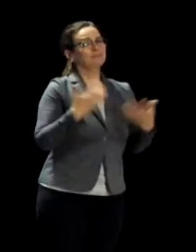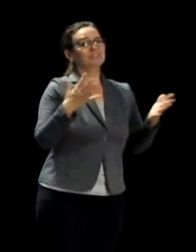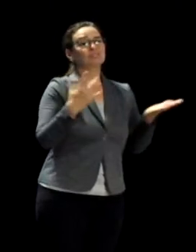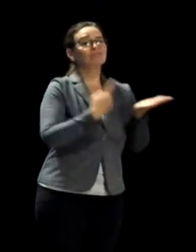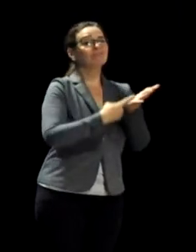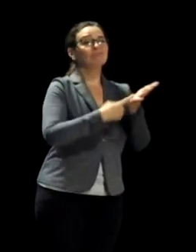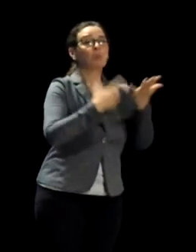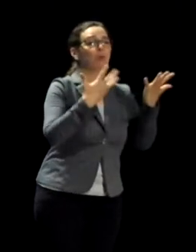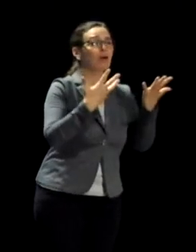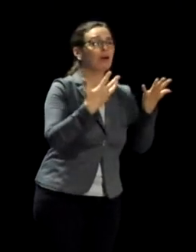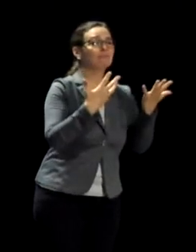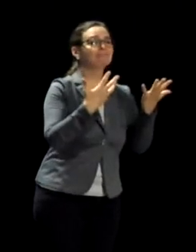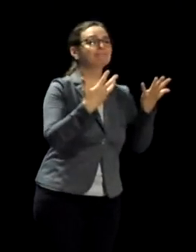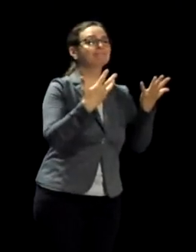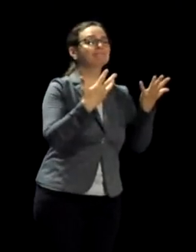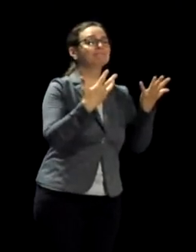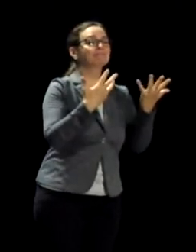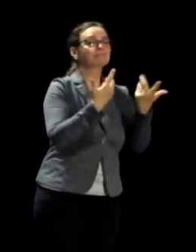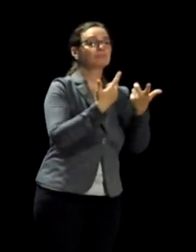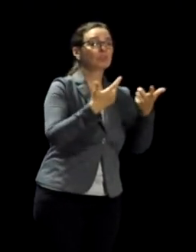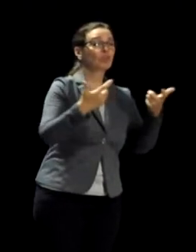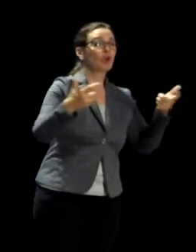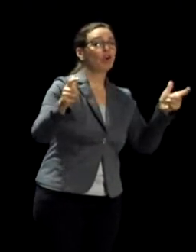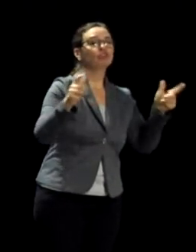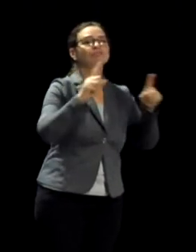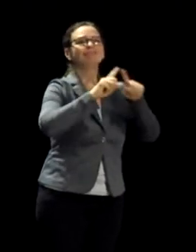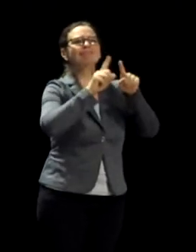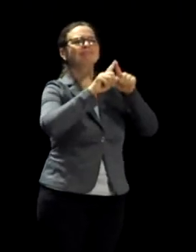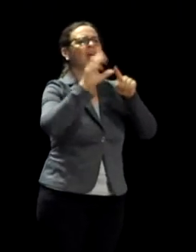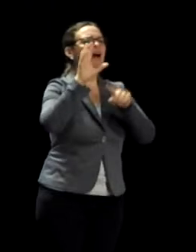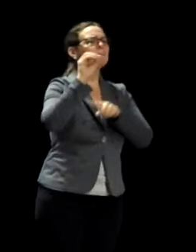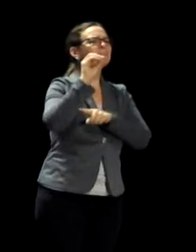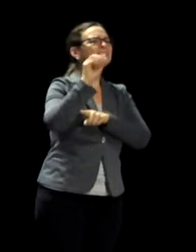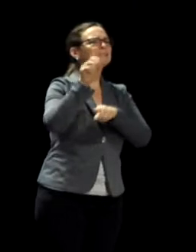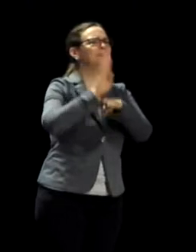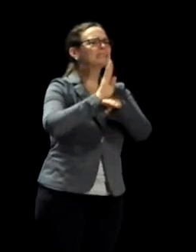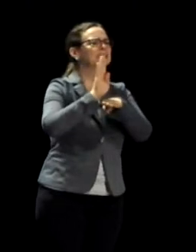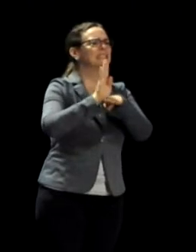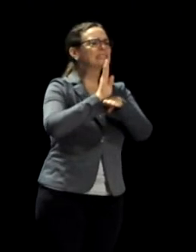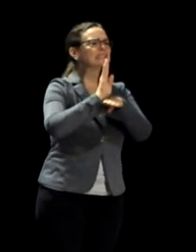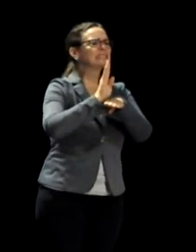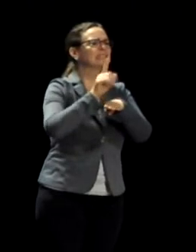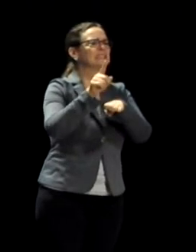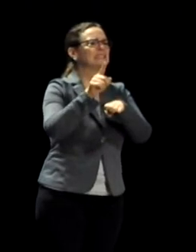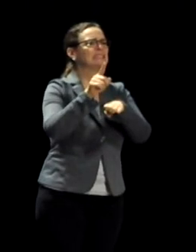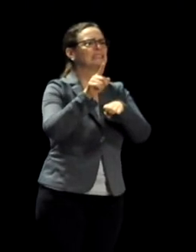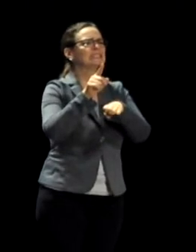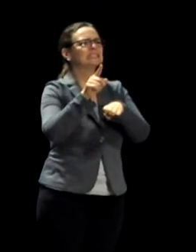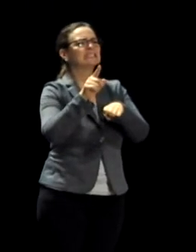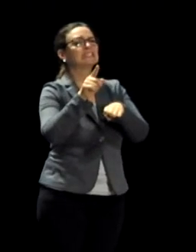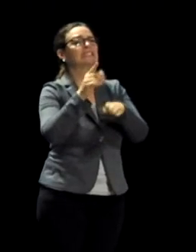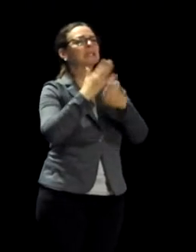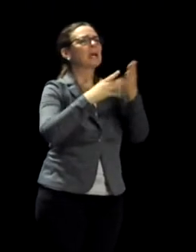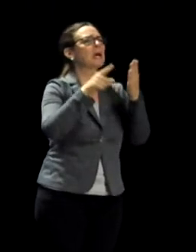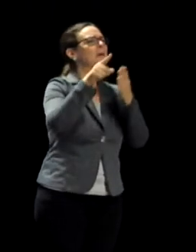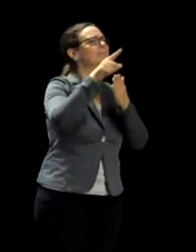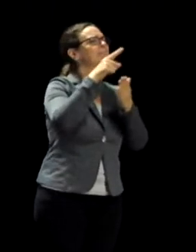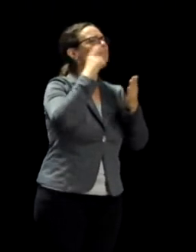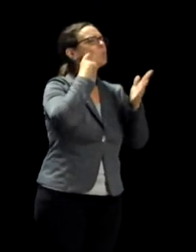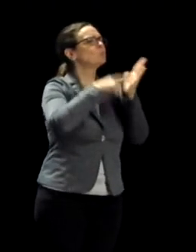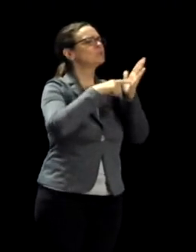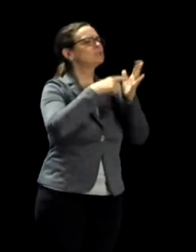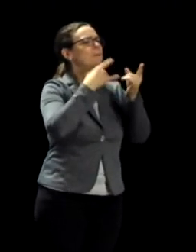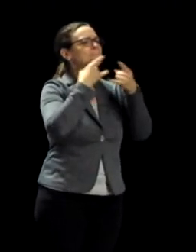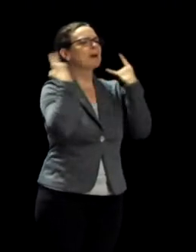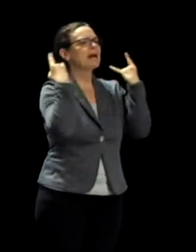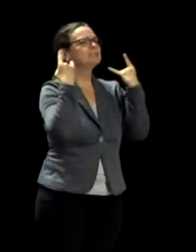different larger companies that may or may not be working with us on masks, and with customers coming in and